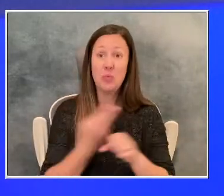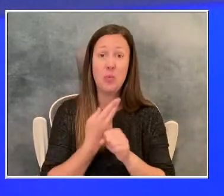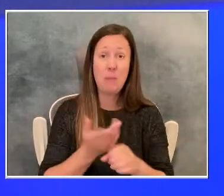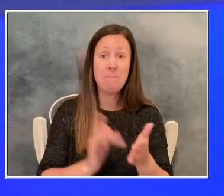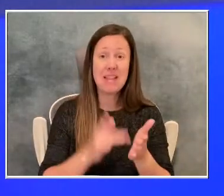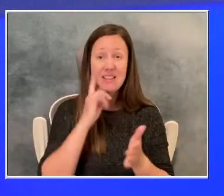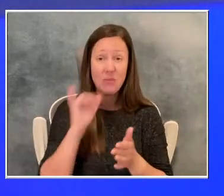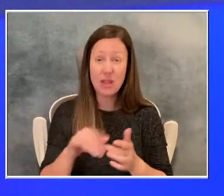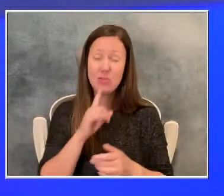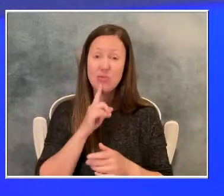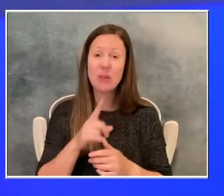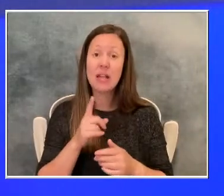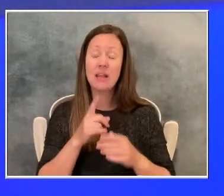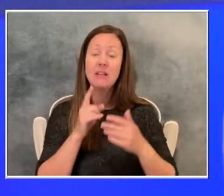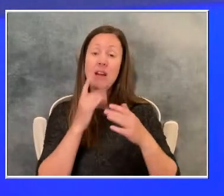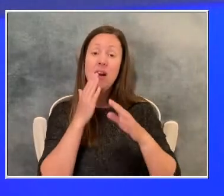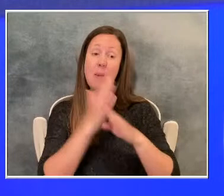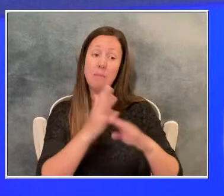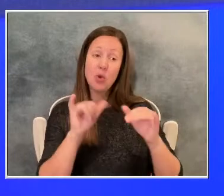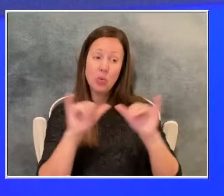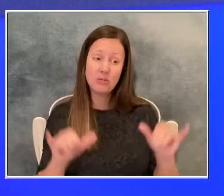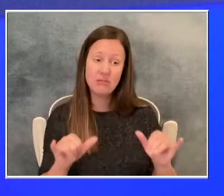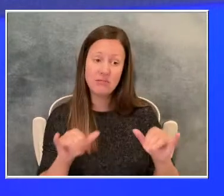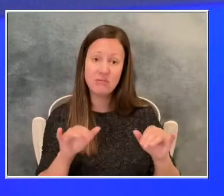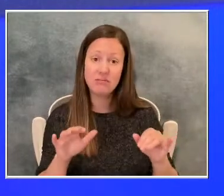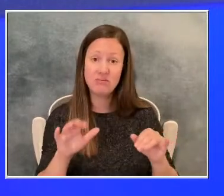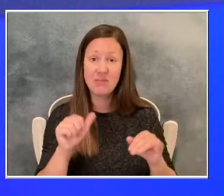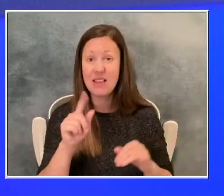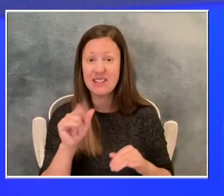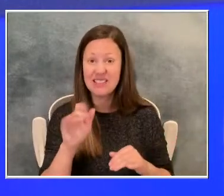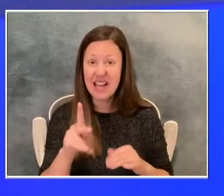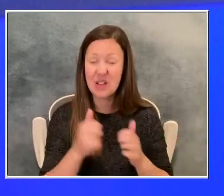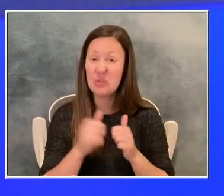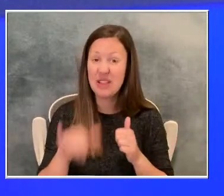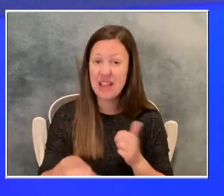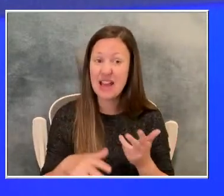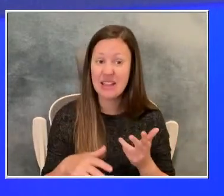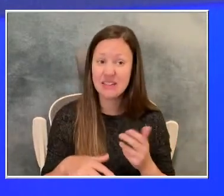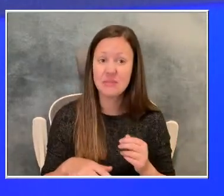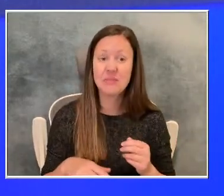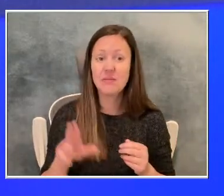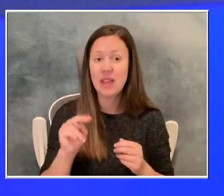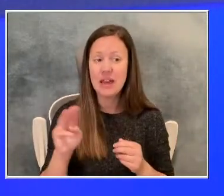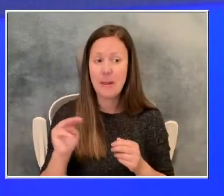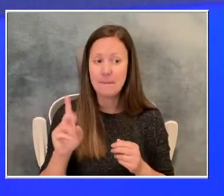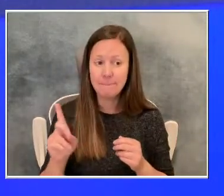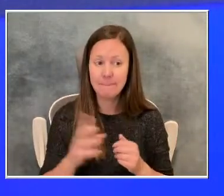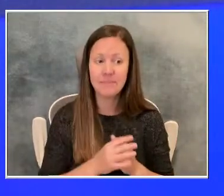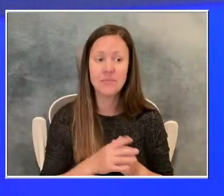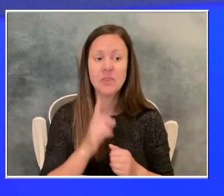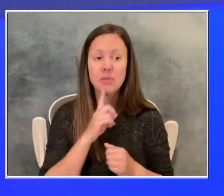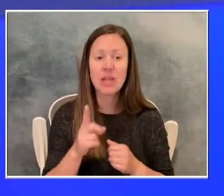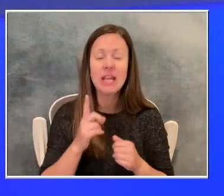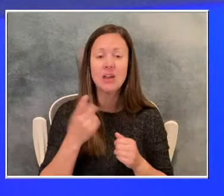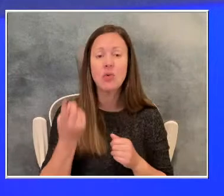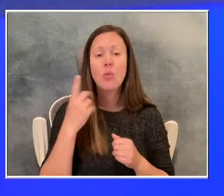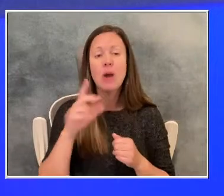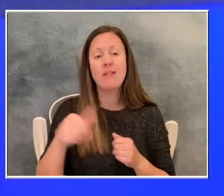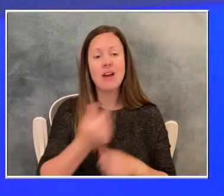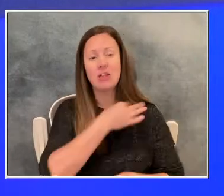attack against the neuromuscular disease. And with the transplant, so one of the other benefits of transplant is